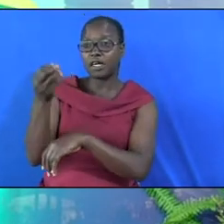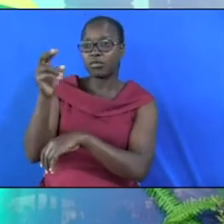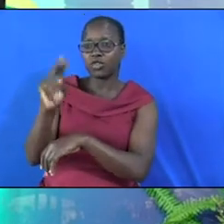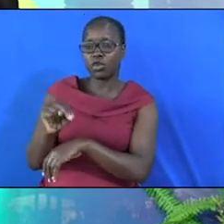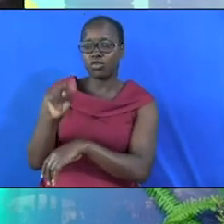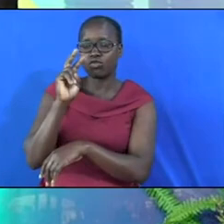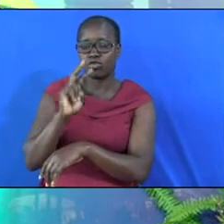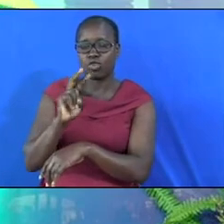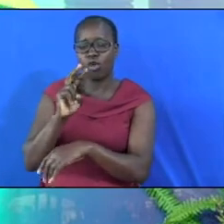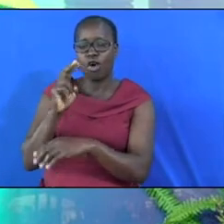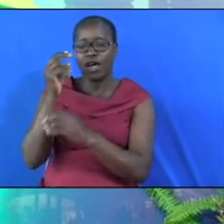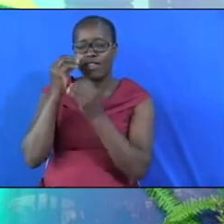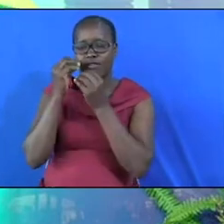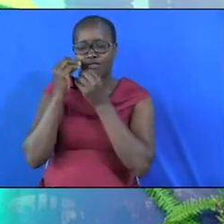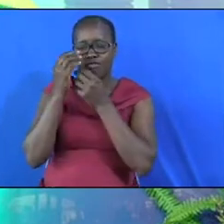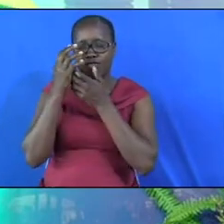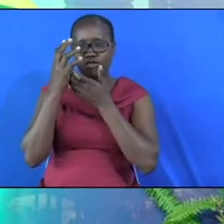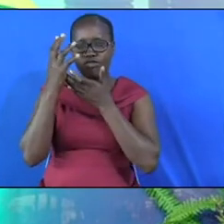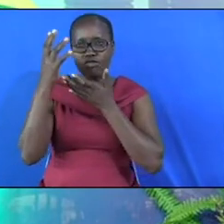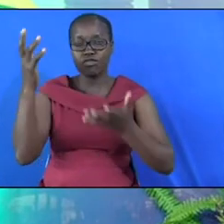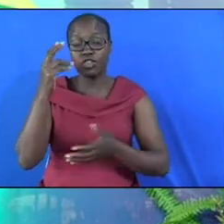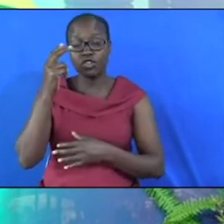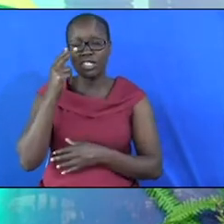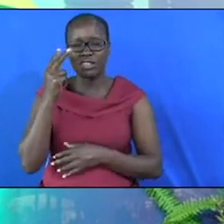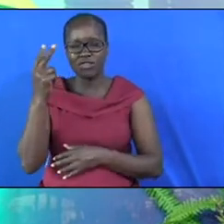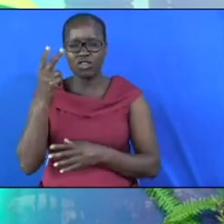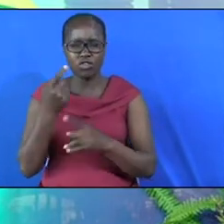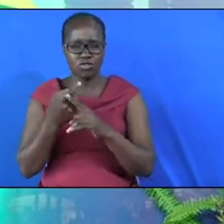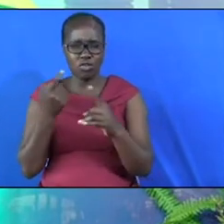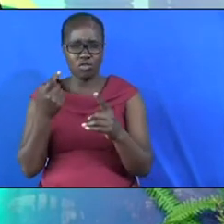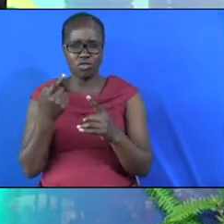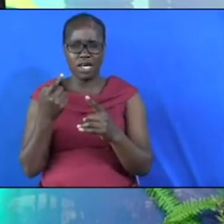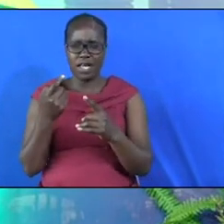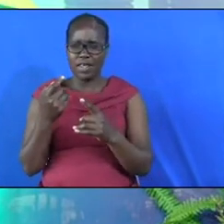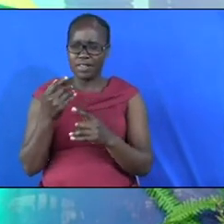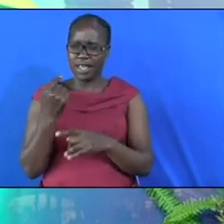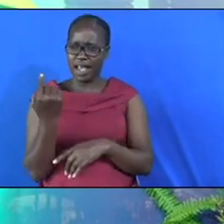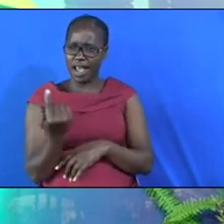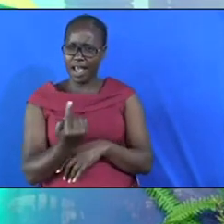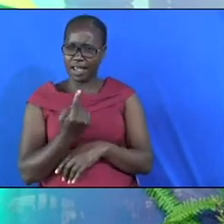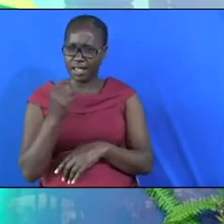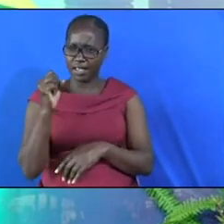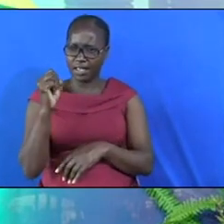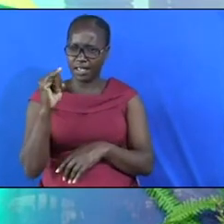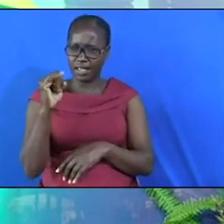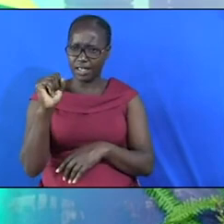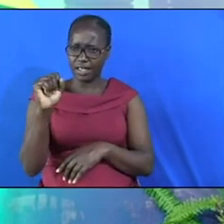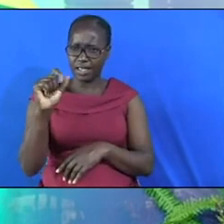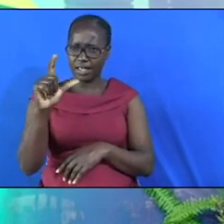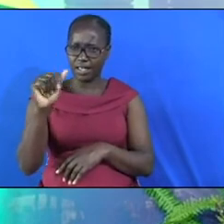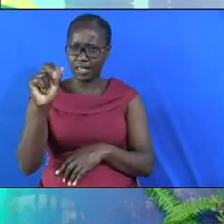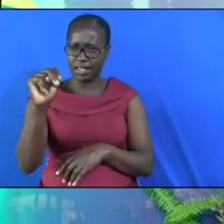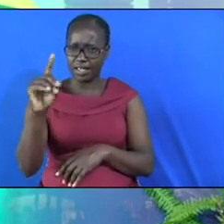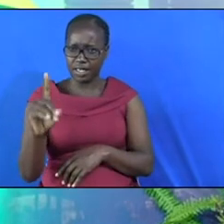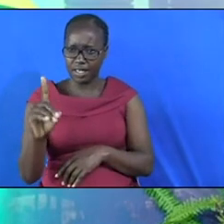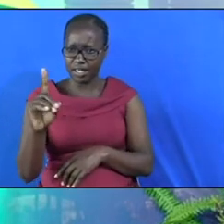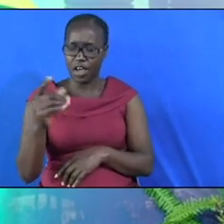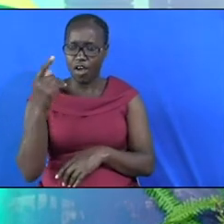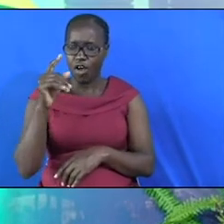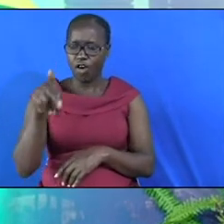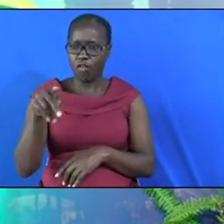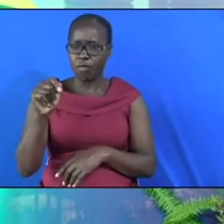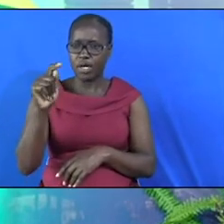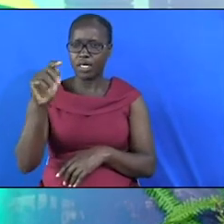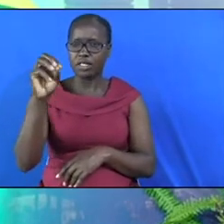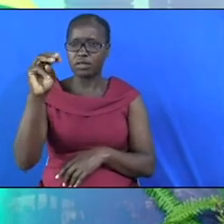the vision, when John had the vision in the Isle of Patmos, he stood as the representative of the church, not only at the